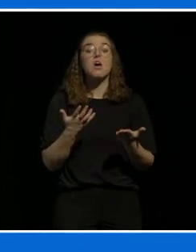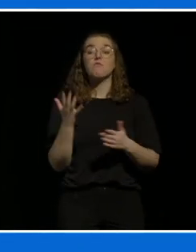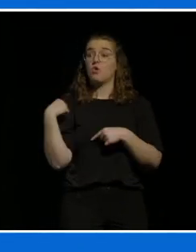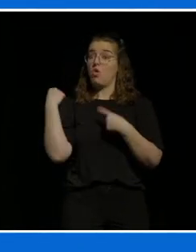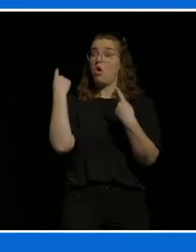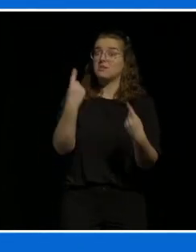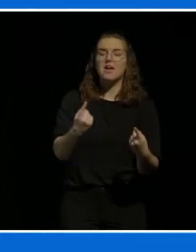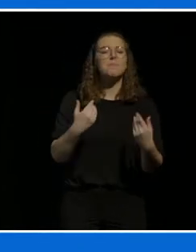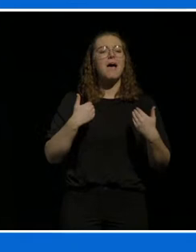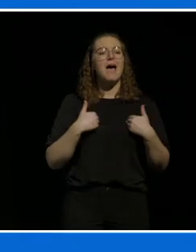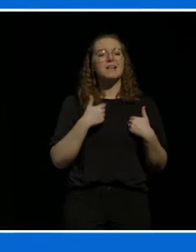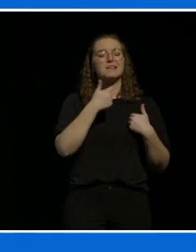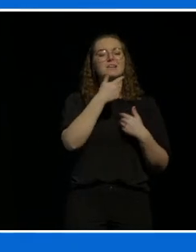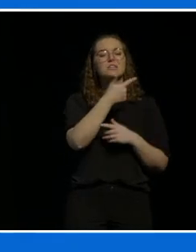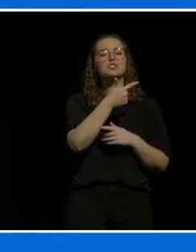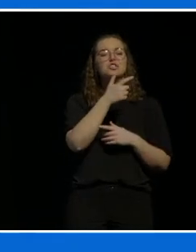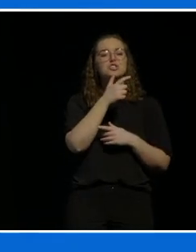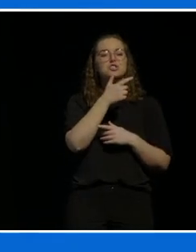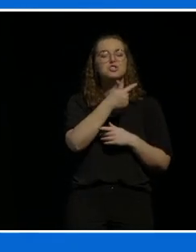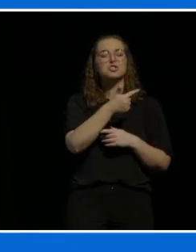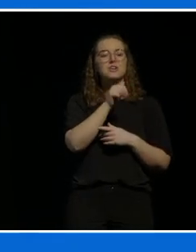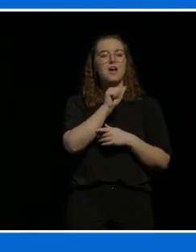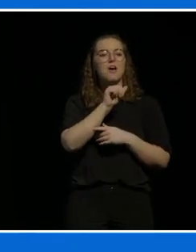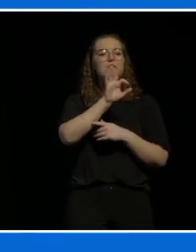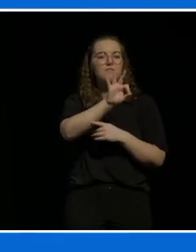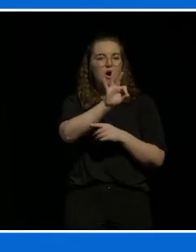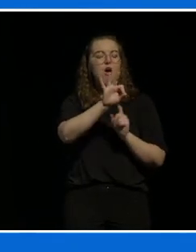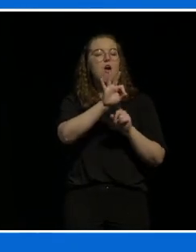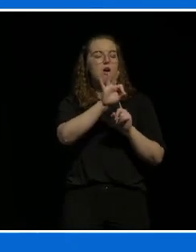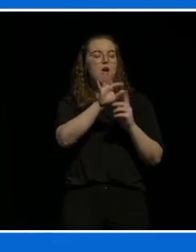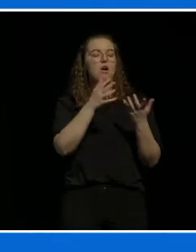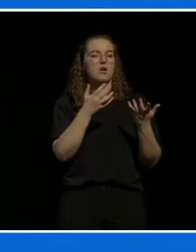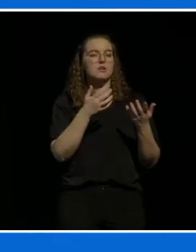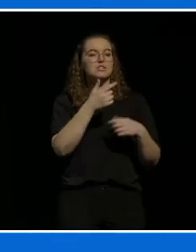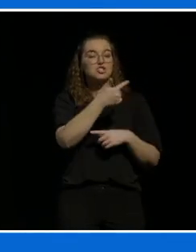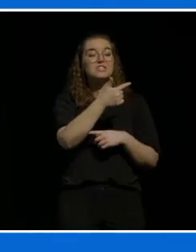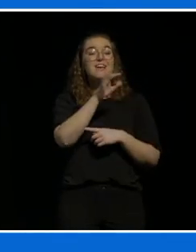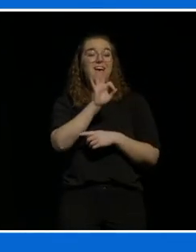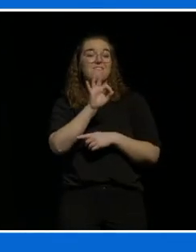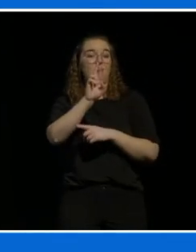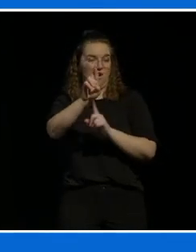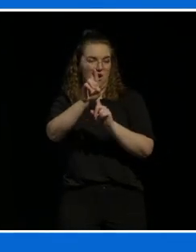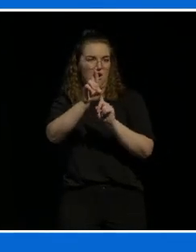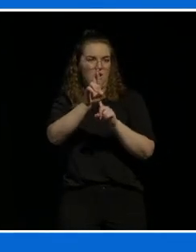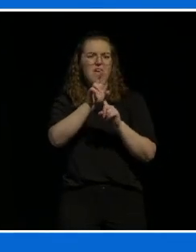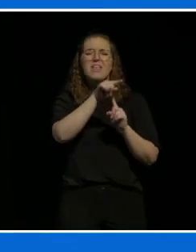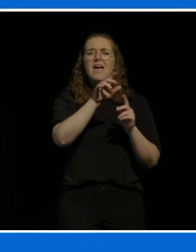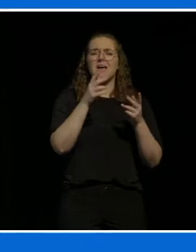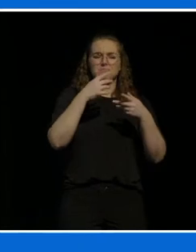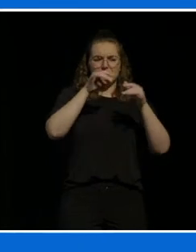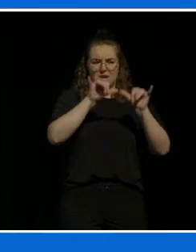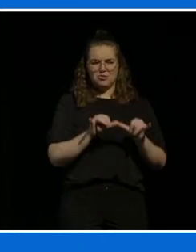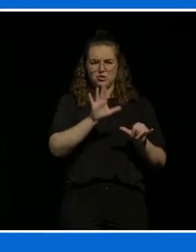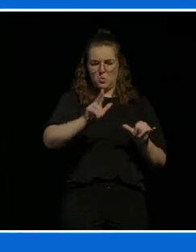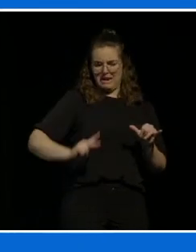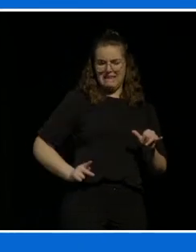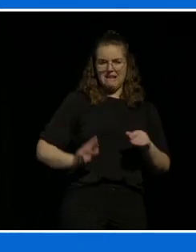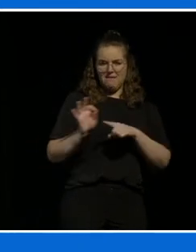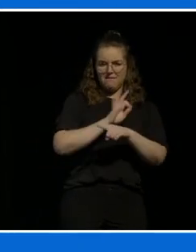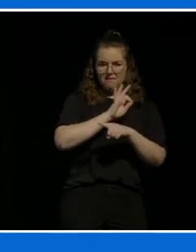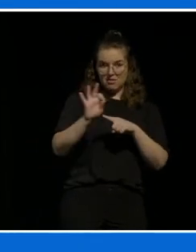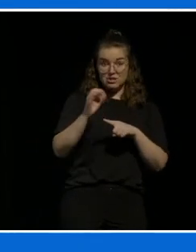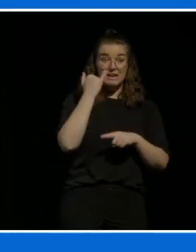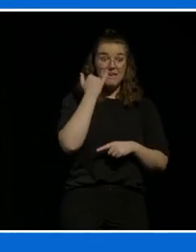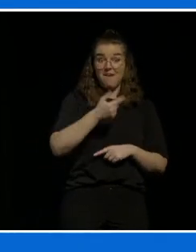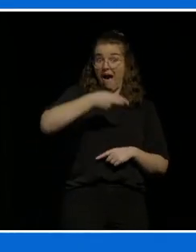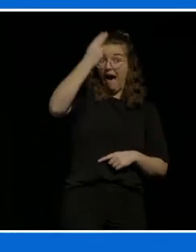the GFR equation, which stands for glomerular filtration rate. GFR is a measure of how well your kidneys work. If you have a high GFR number,